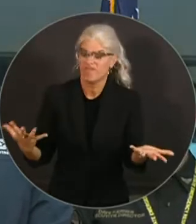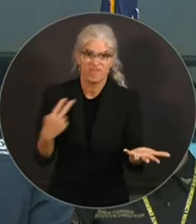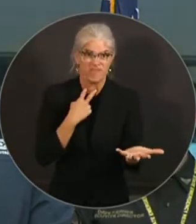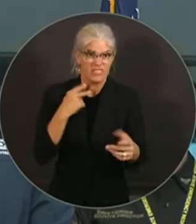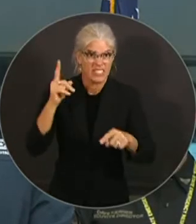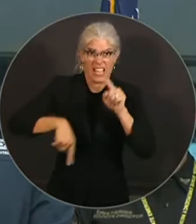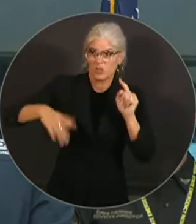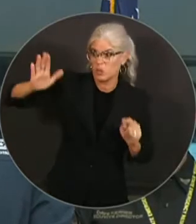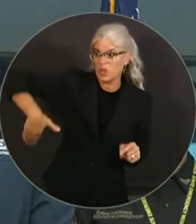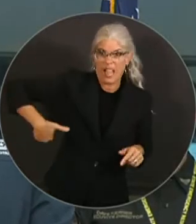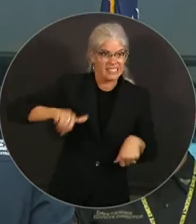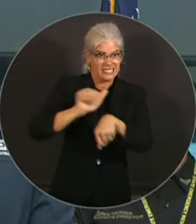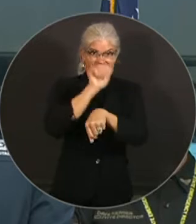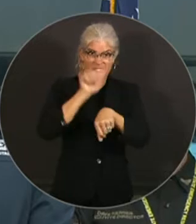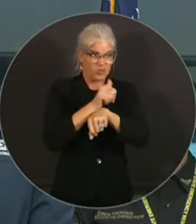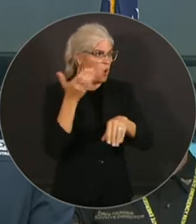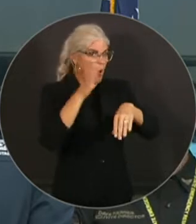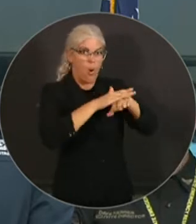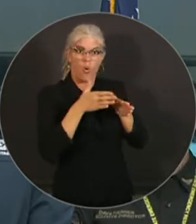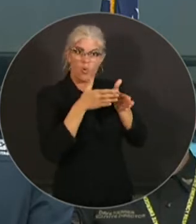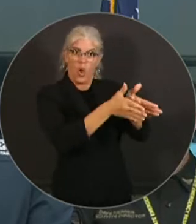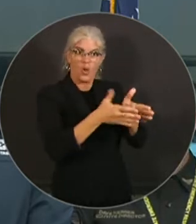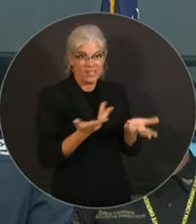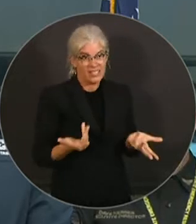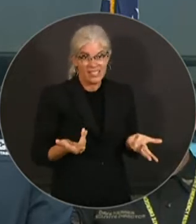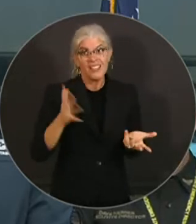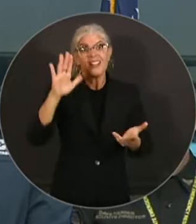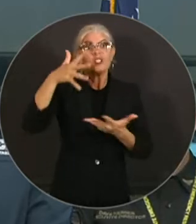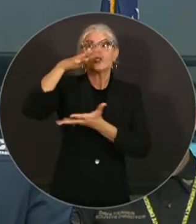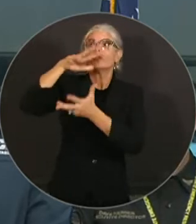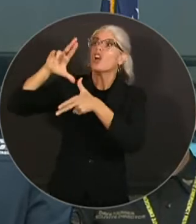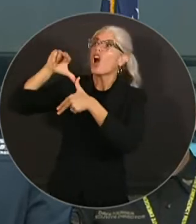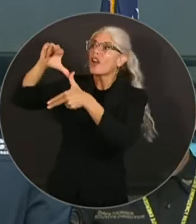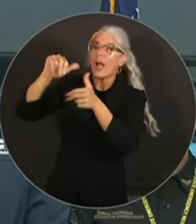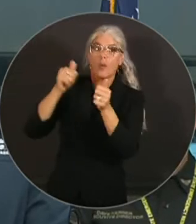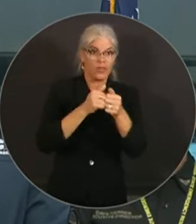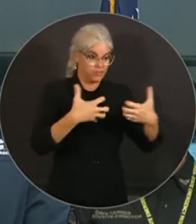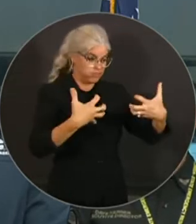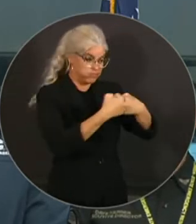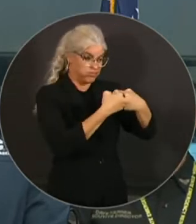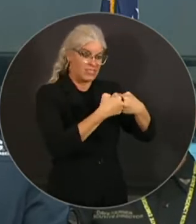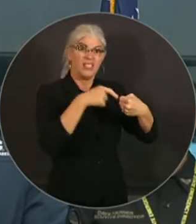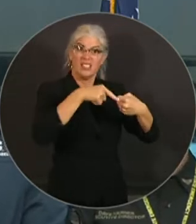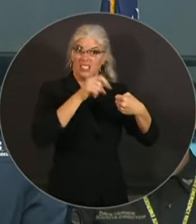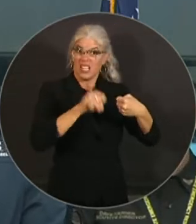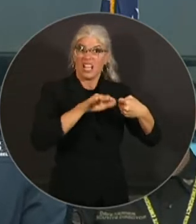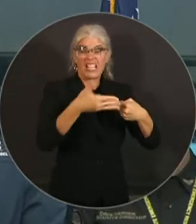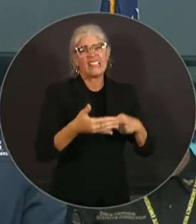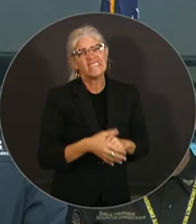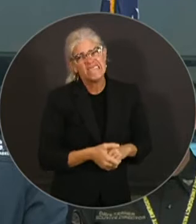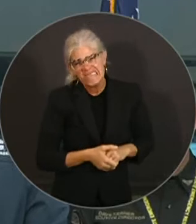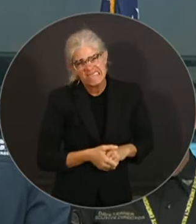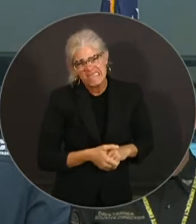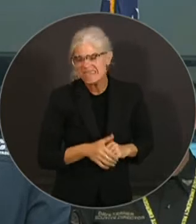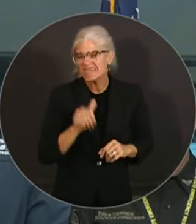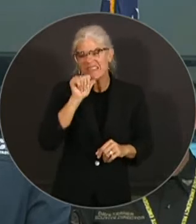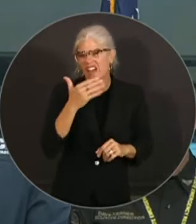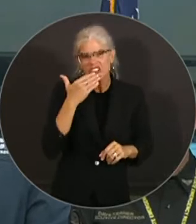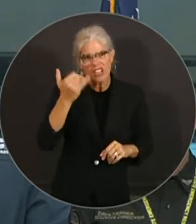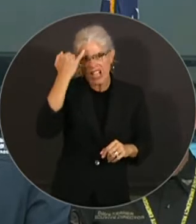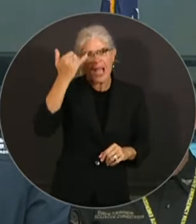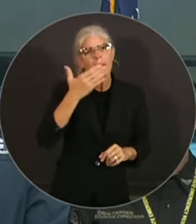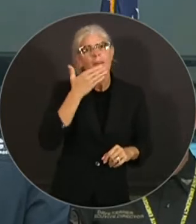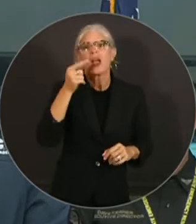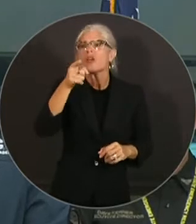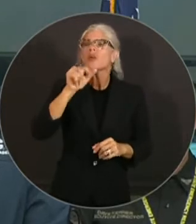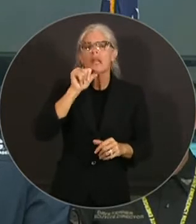in these storms traffic fatalities as a result of those hazardous conditions. So don't put yourself in a situation where you're waiting until the